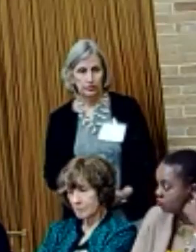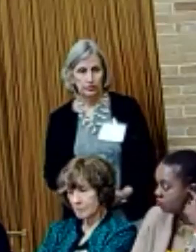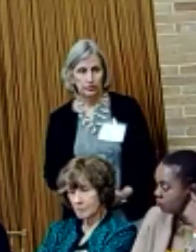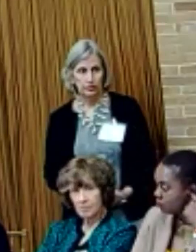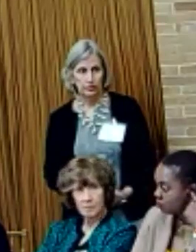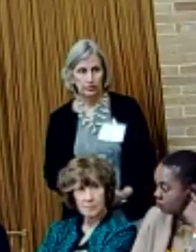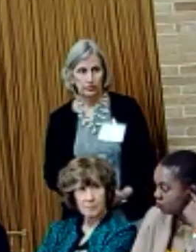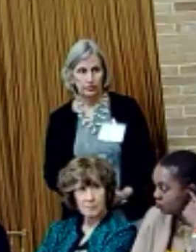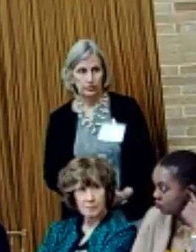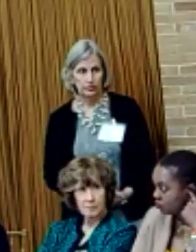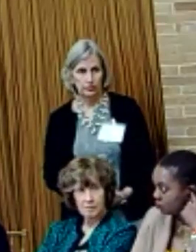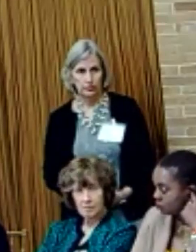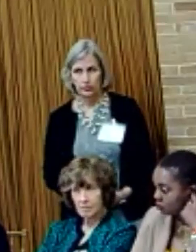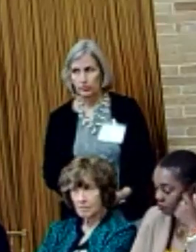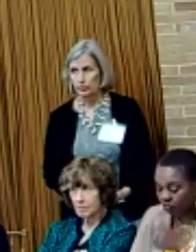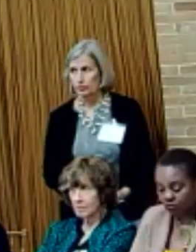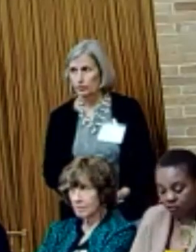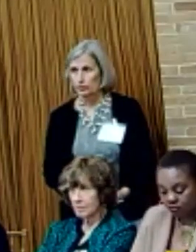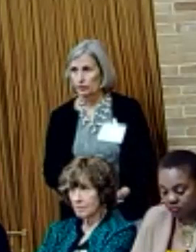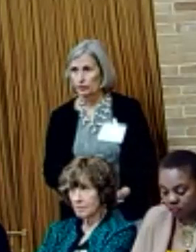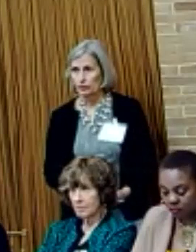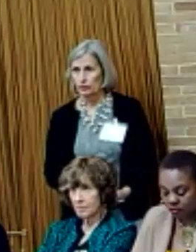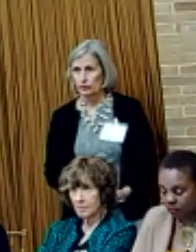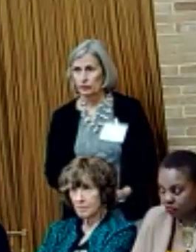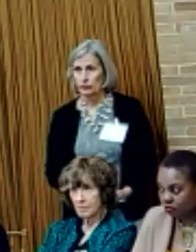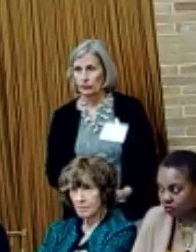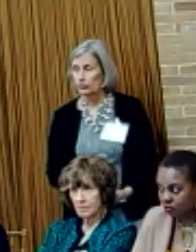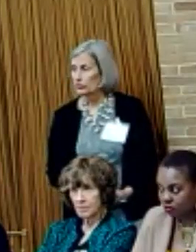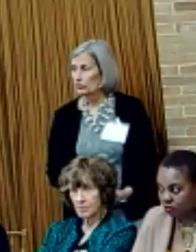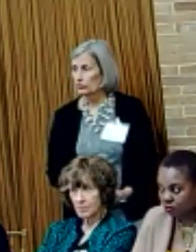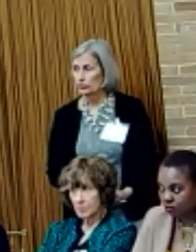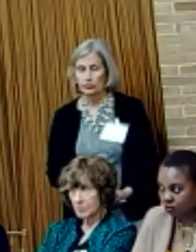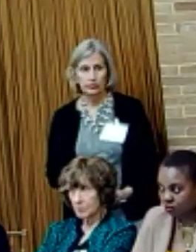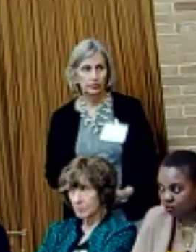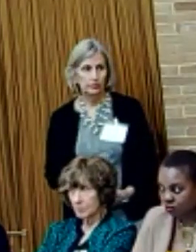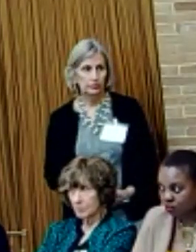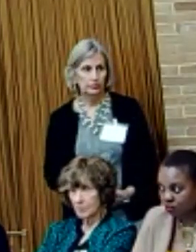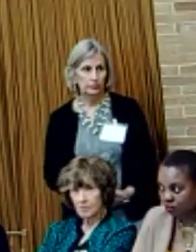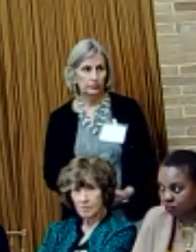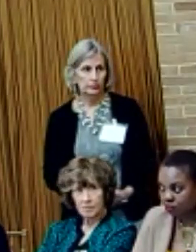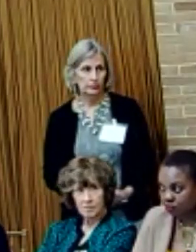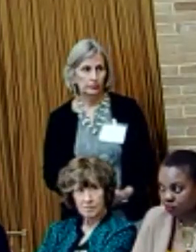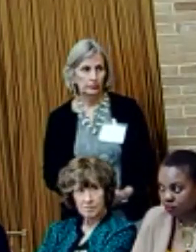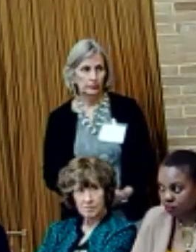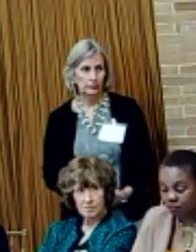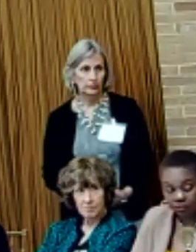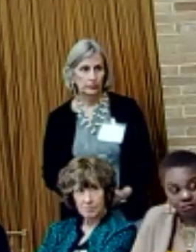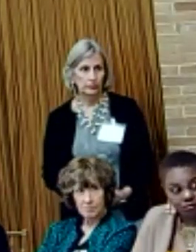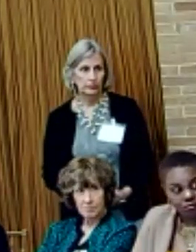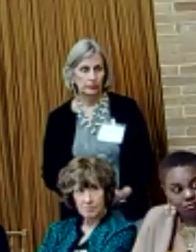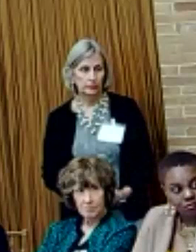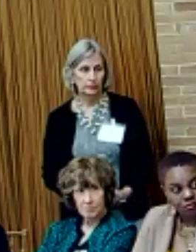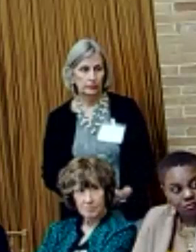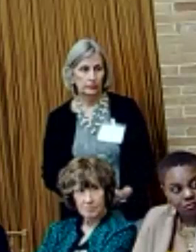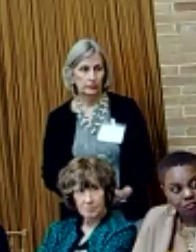Abate uh Abate do the proper abatement it does nothing and it's a continuous issue um when I uh